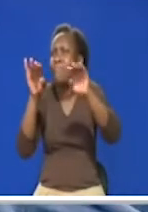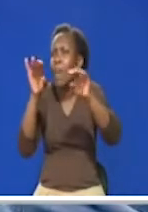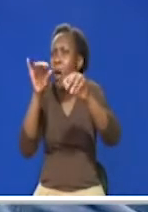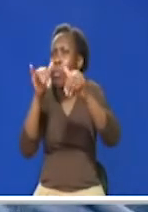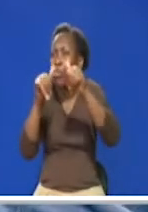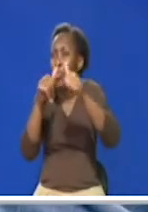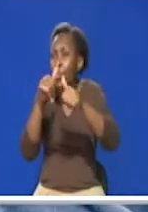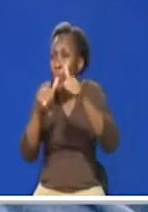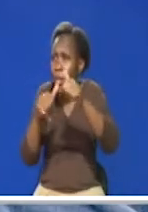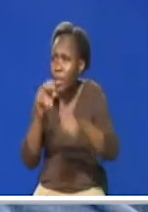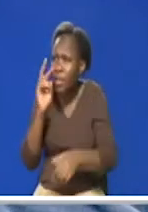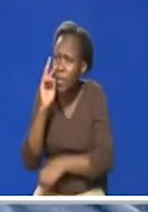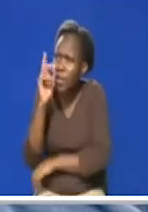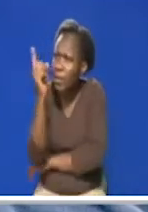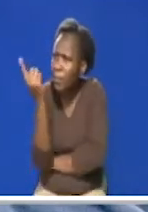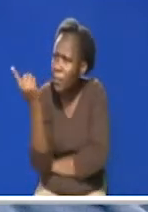We have several chains,